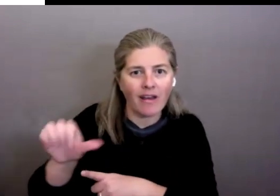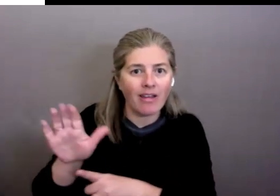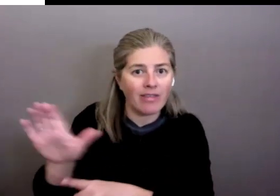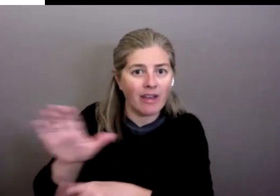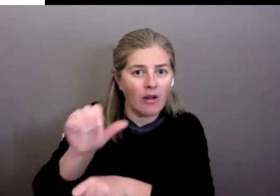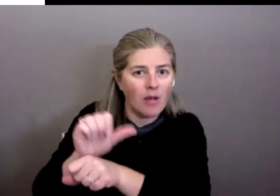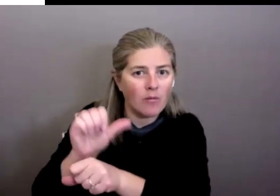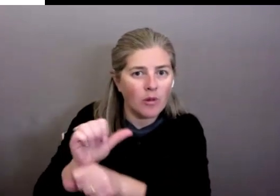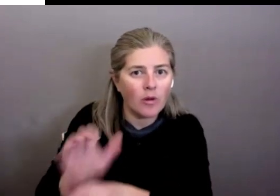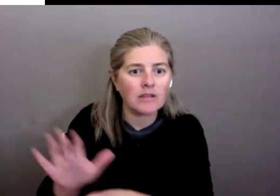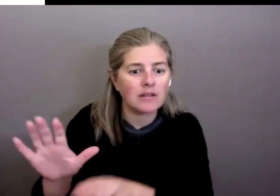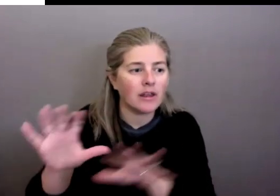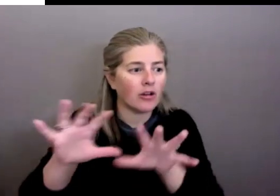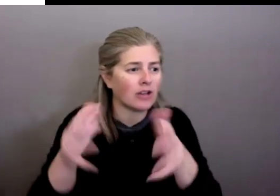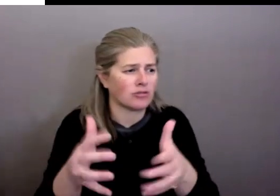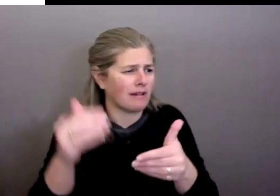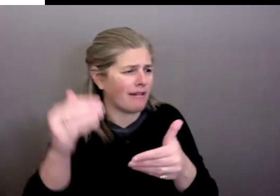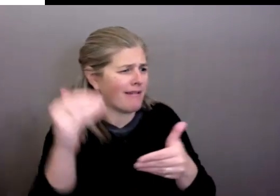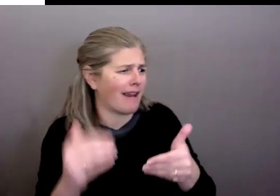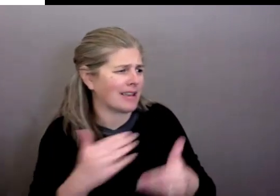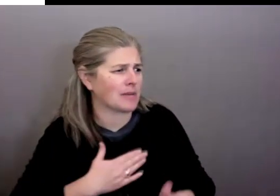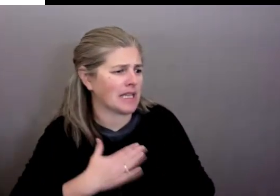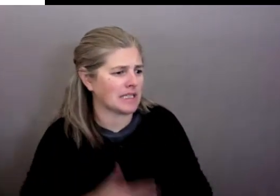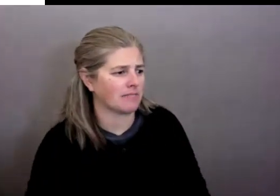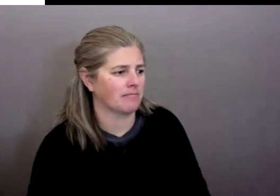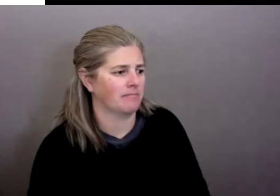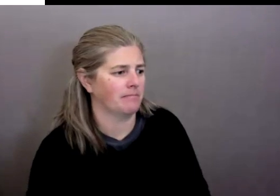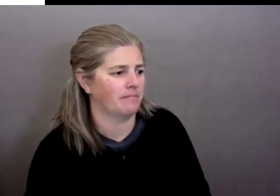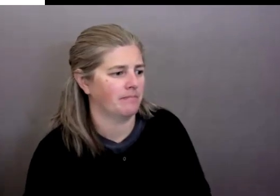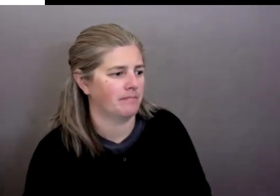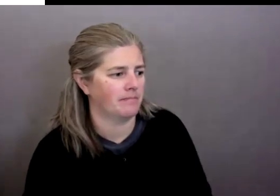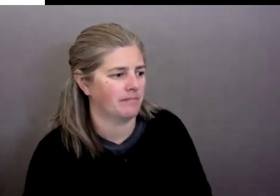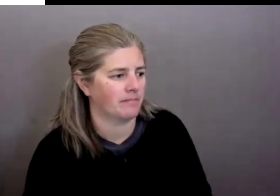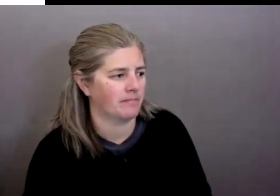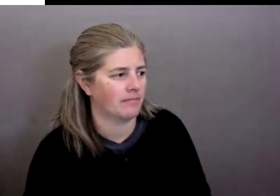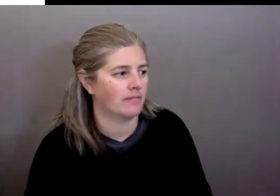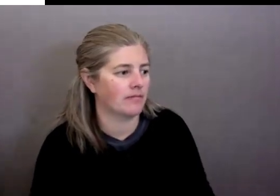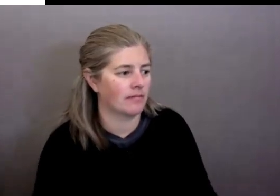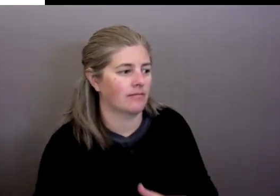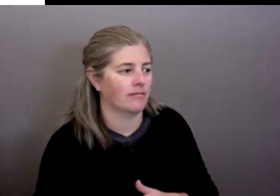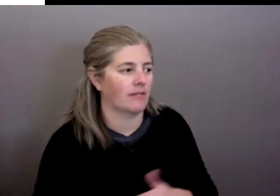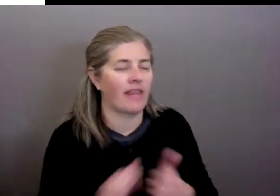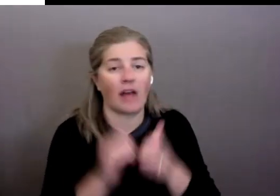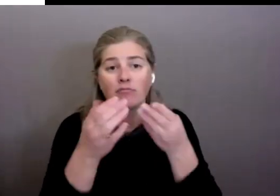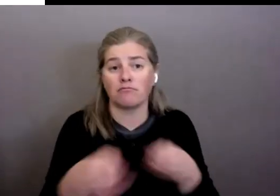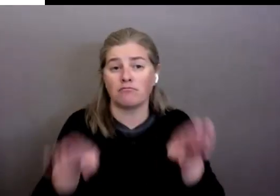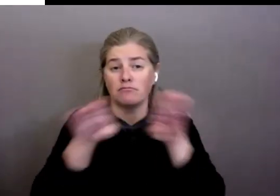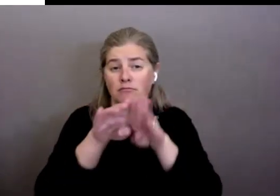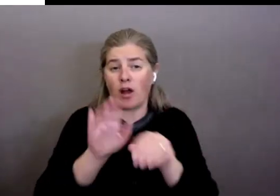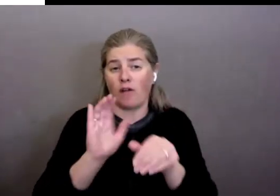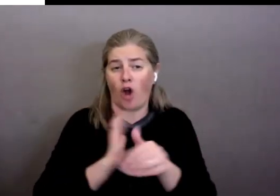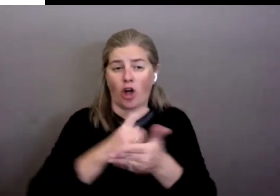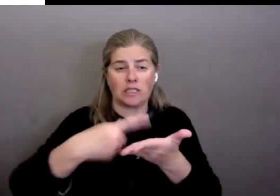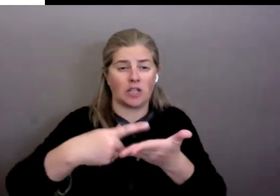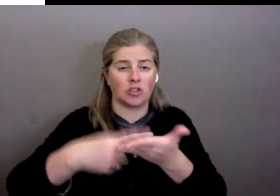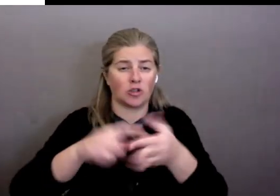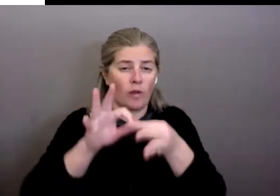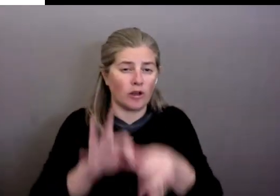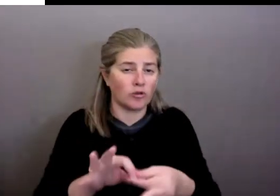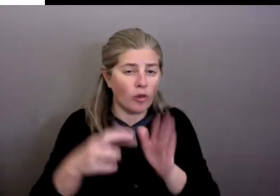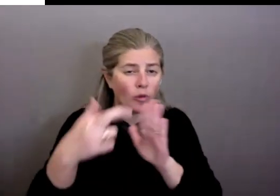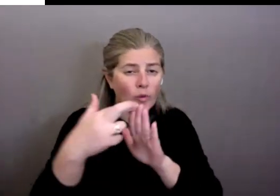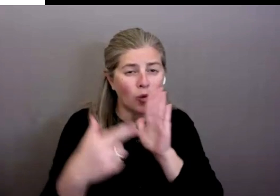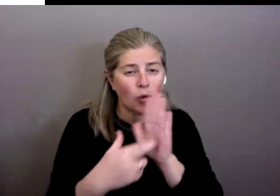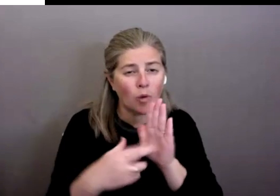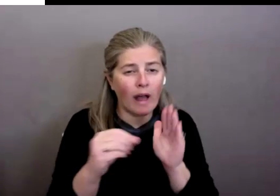and agents. Next slide. That concludes that discussion of the rule and the conflict of interest topic we wanted to